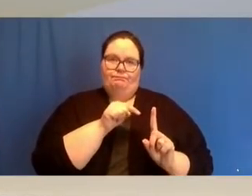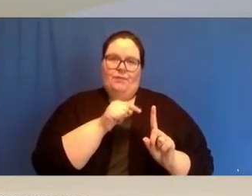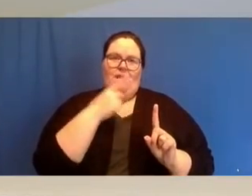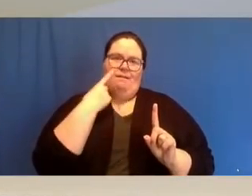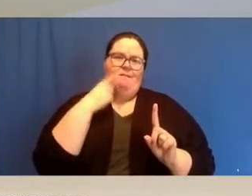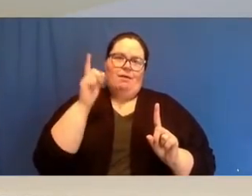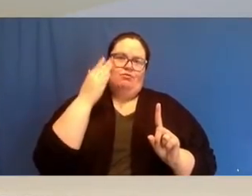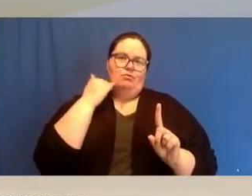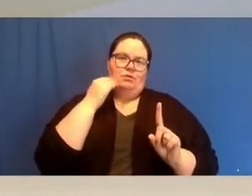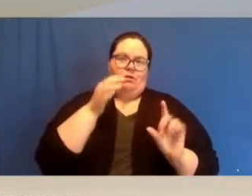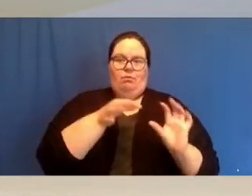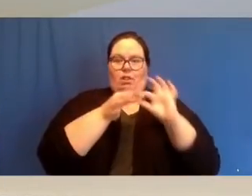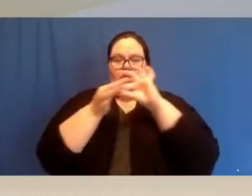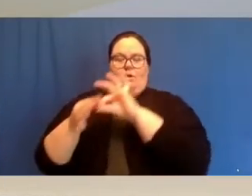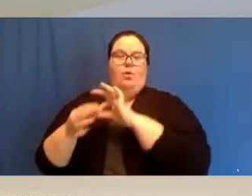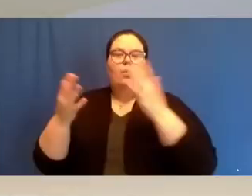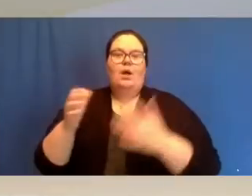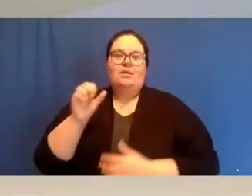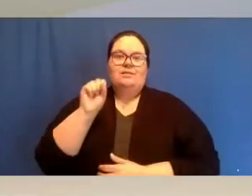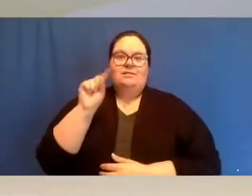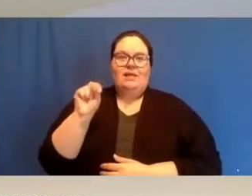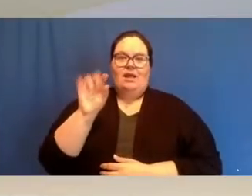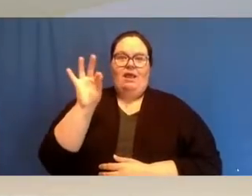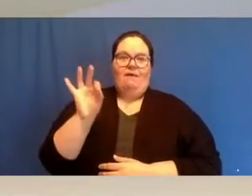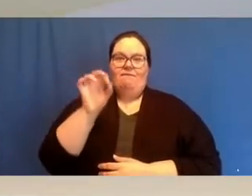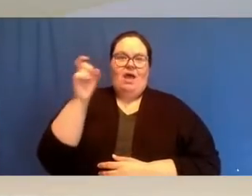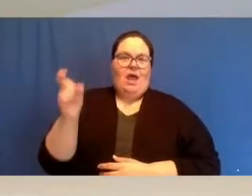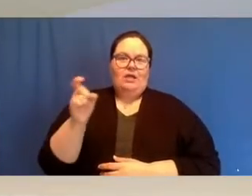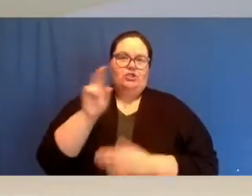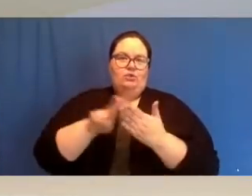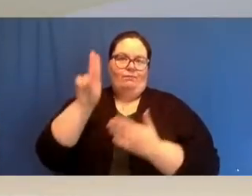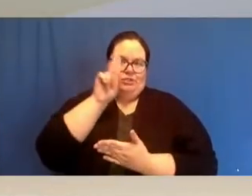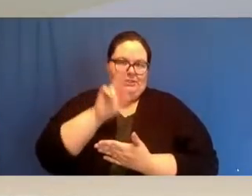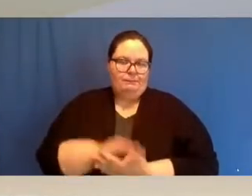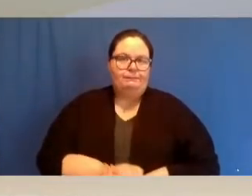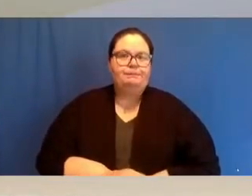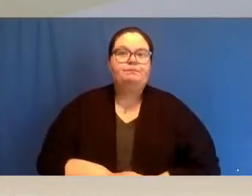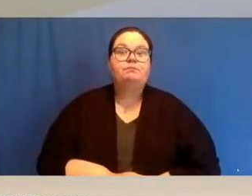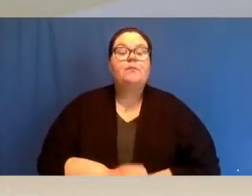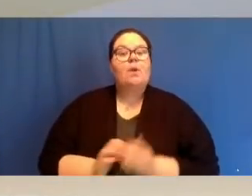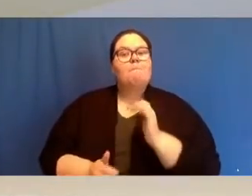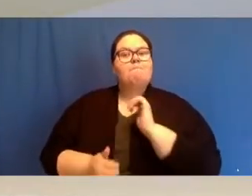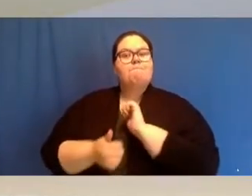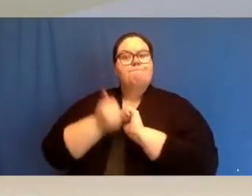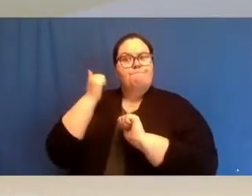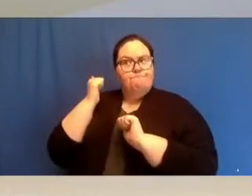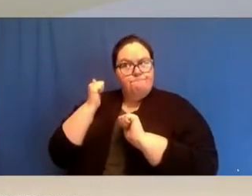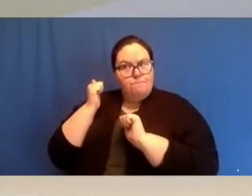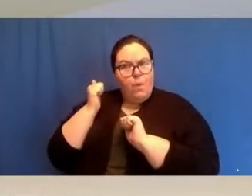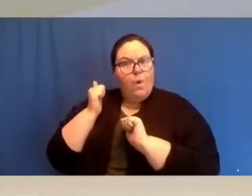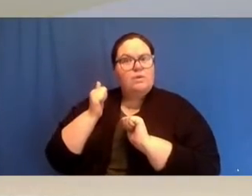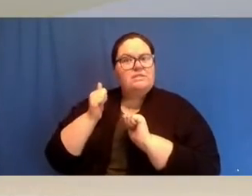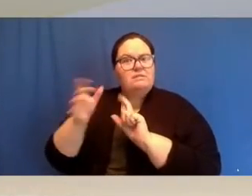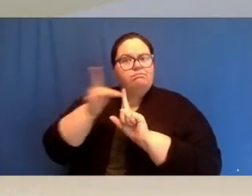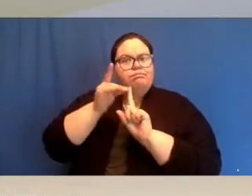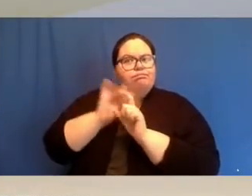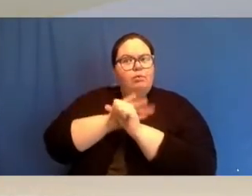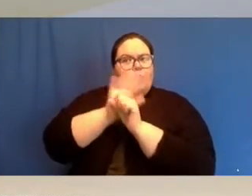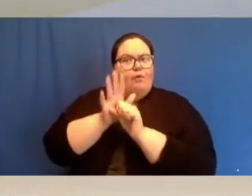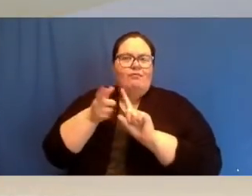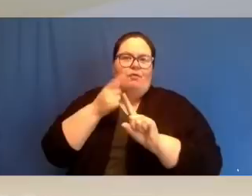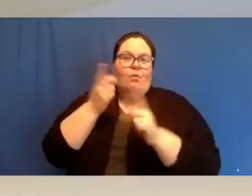a link to the outbreak at St. Evax. The majority of our recent cases are linked to travel, either directly